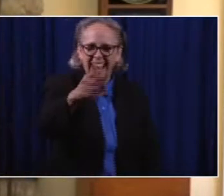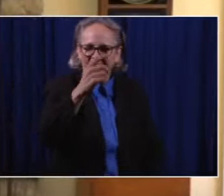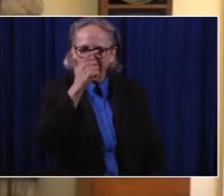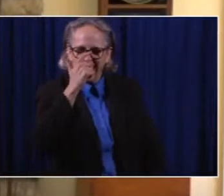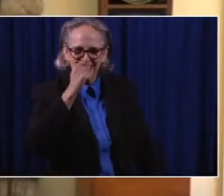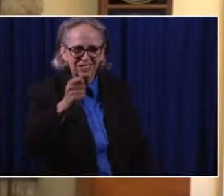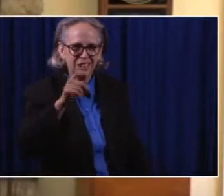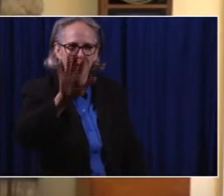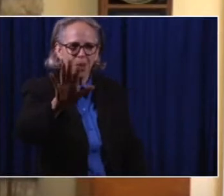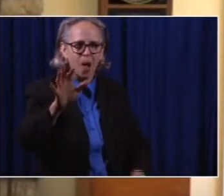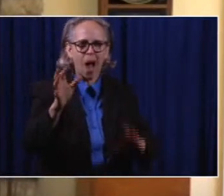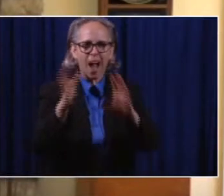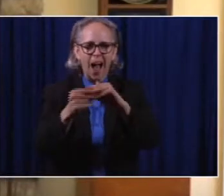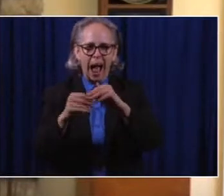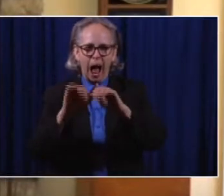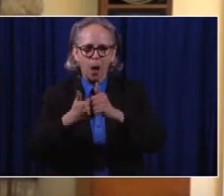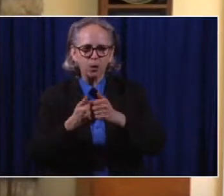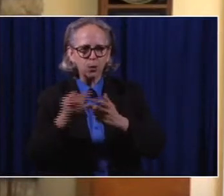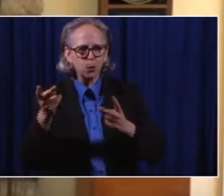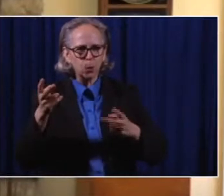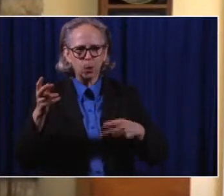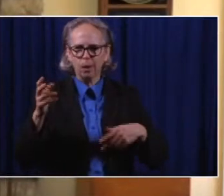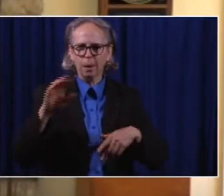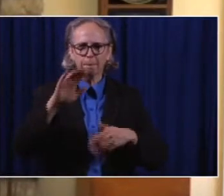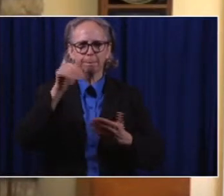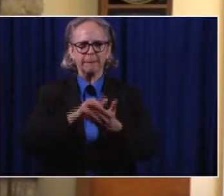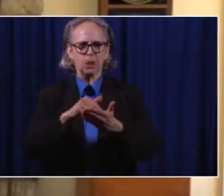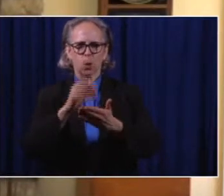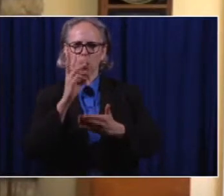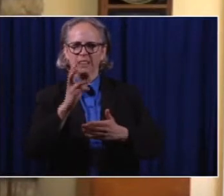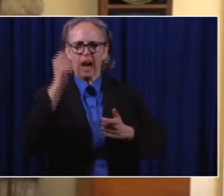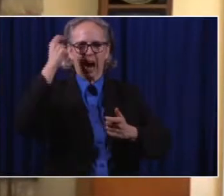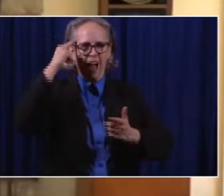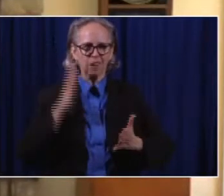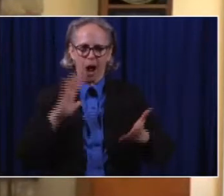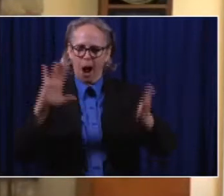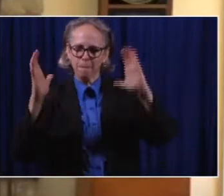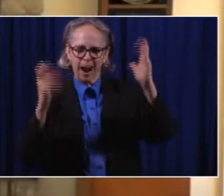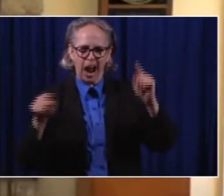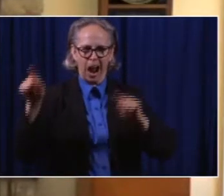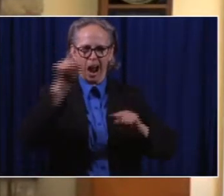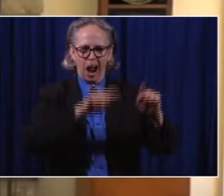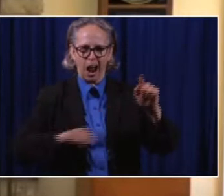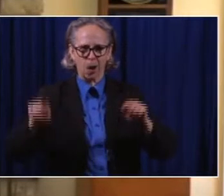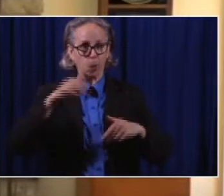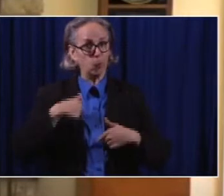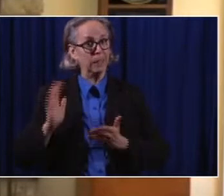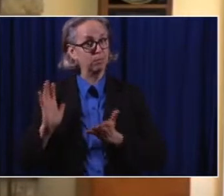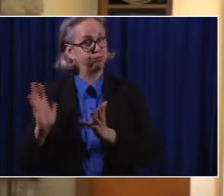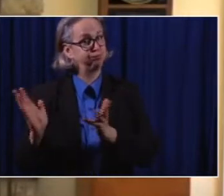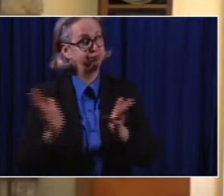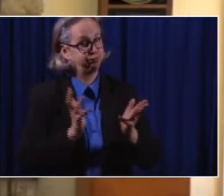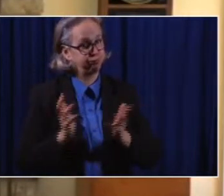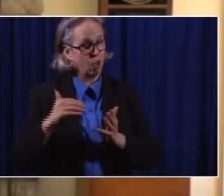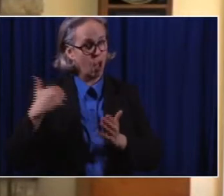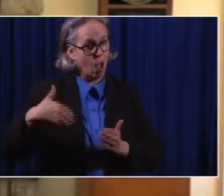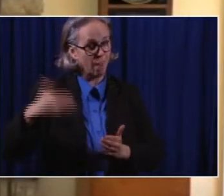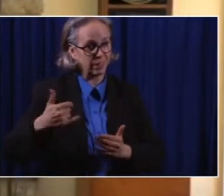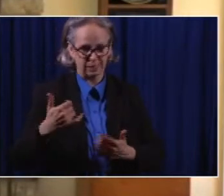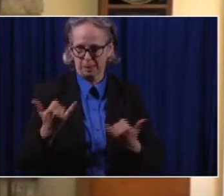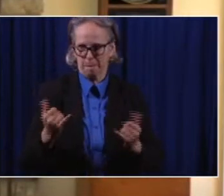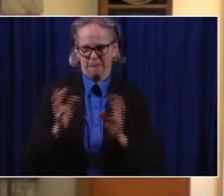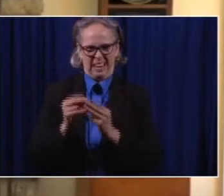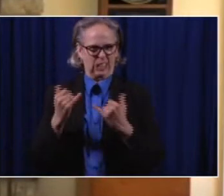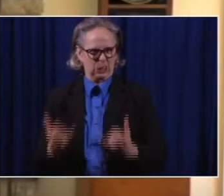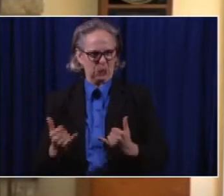another. We talk a lot. In fact, we have a call today. I'm looking forward to that call. We're